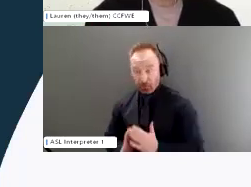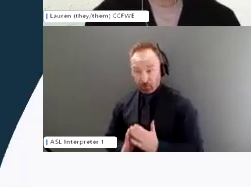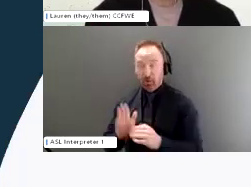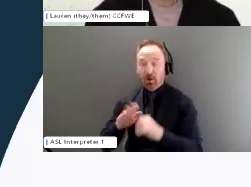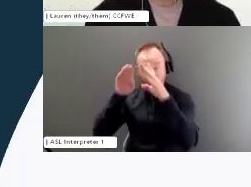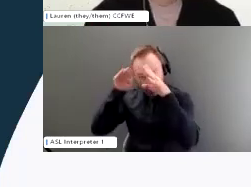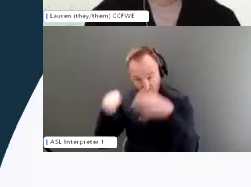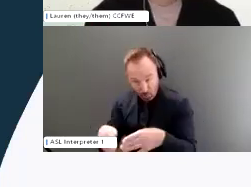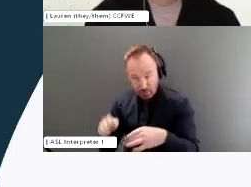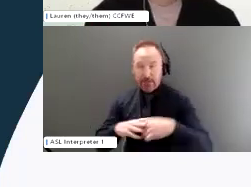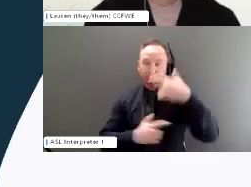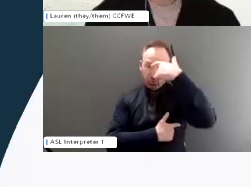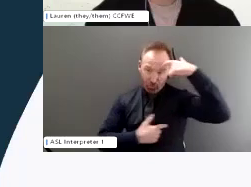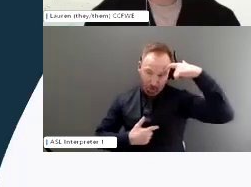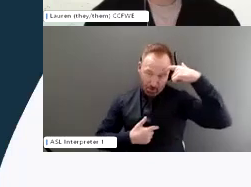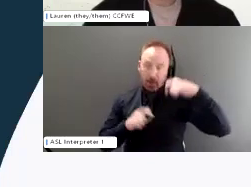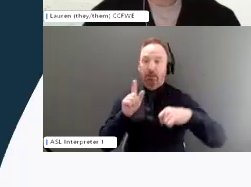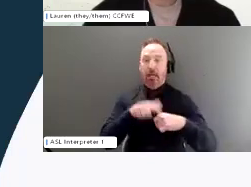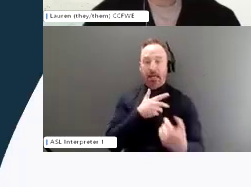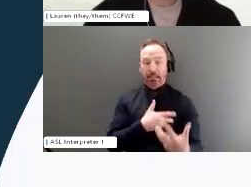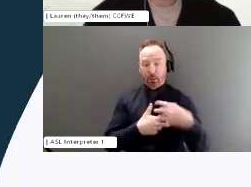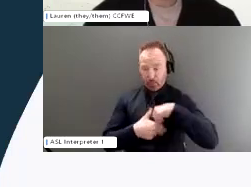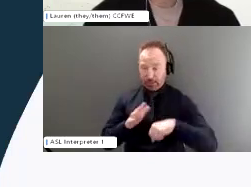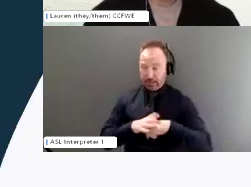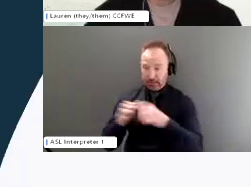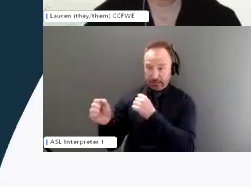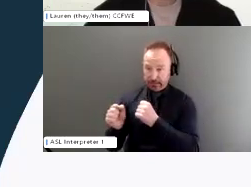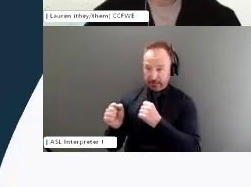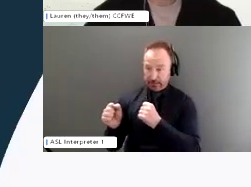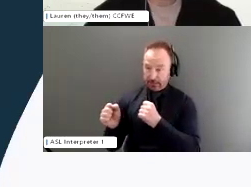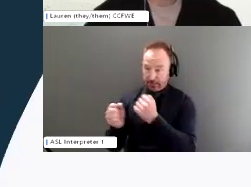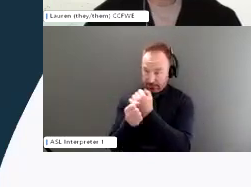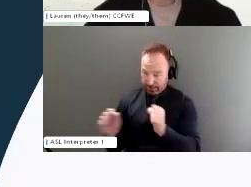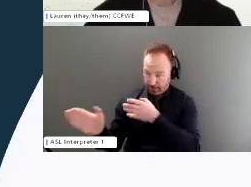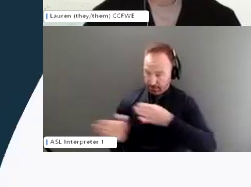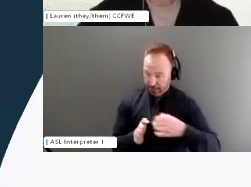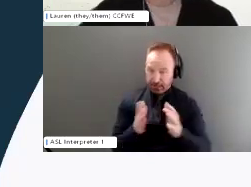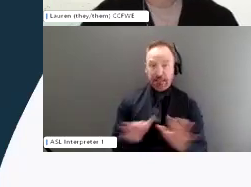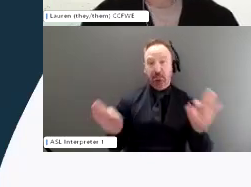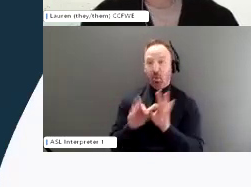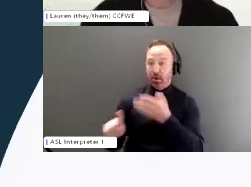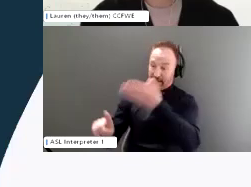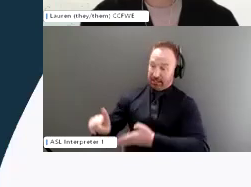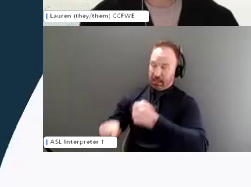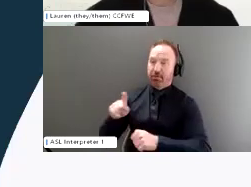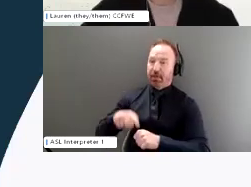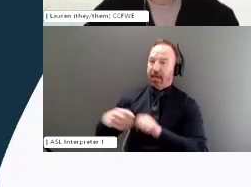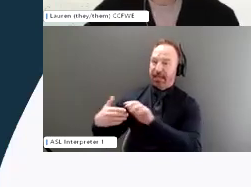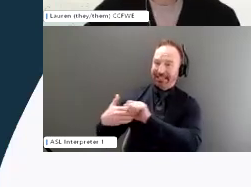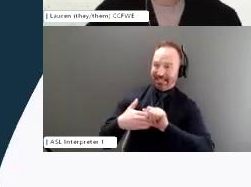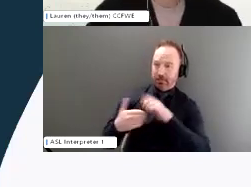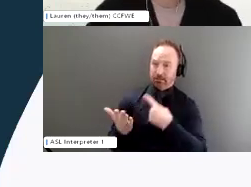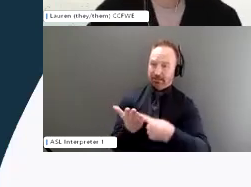planning is making sure the survivor leads that conversation and it meets the needs of the survivor. So as